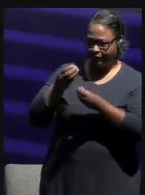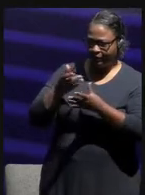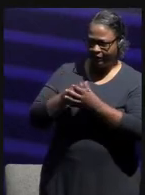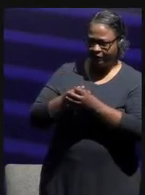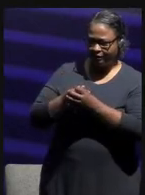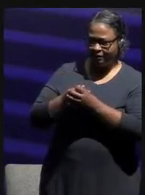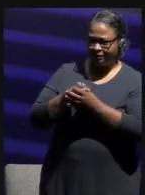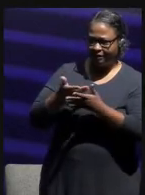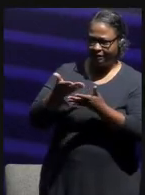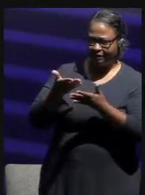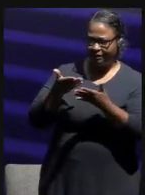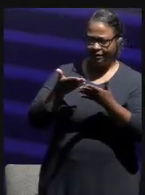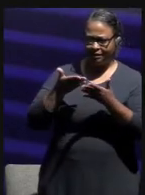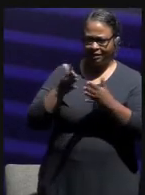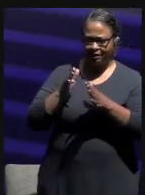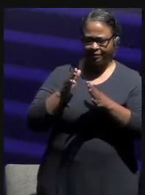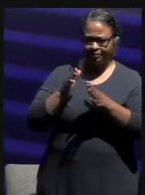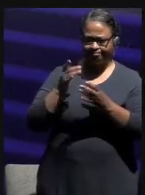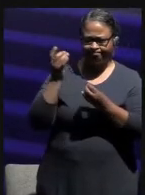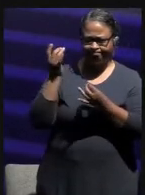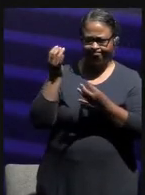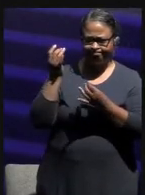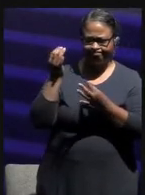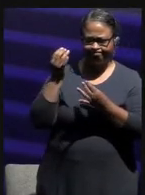little bit.